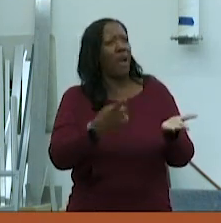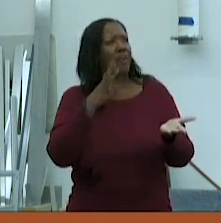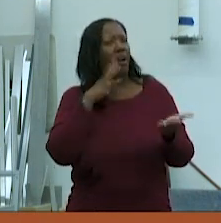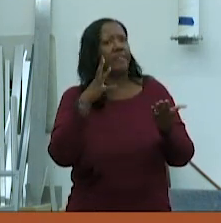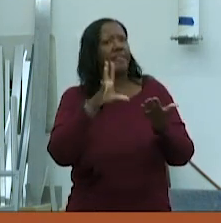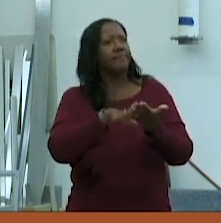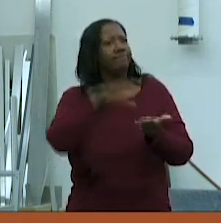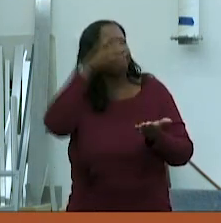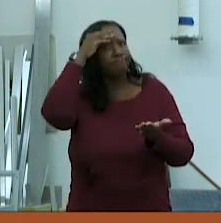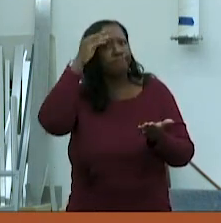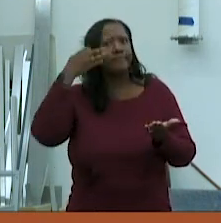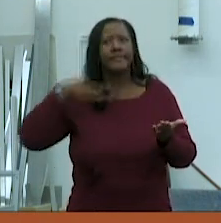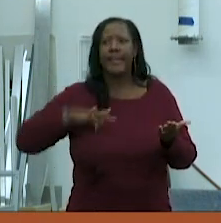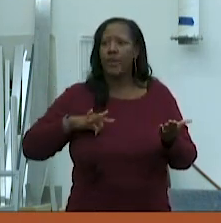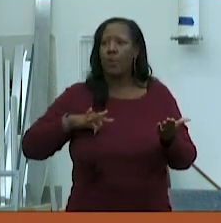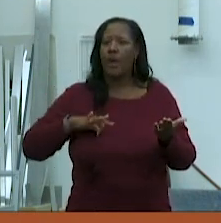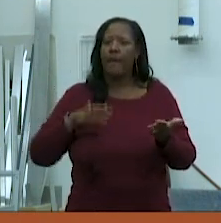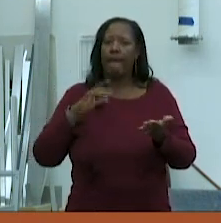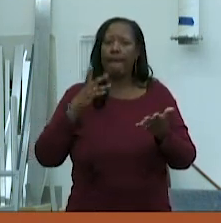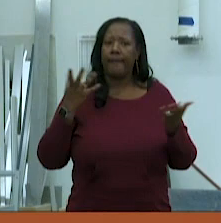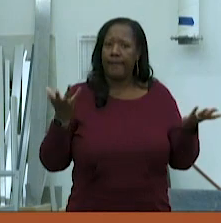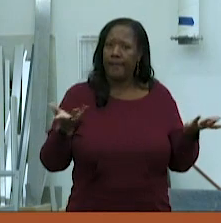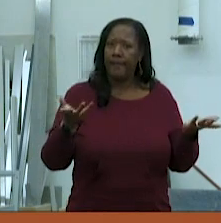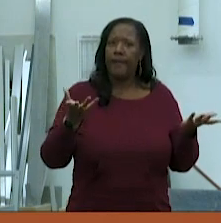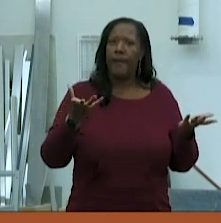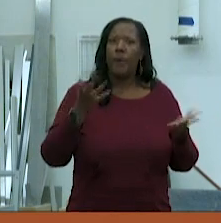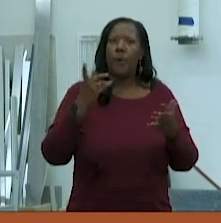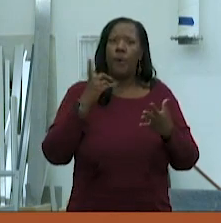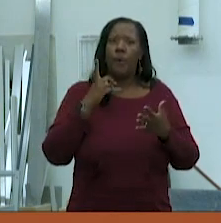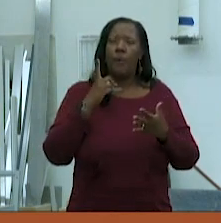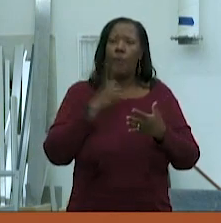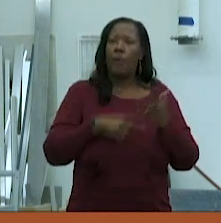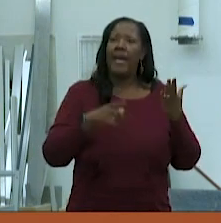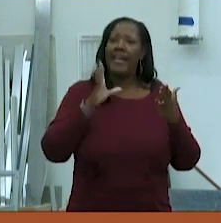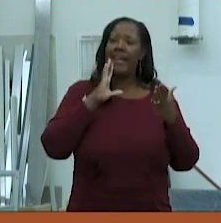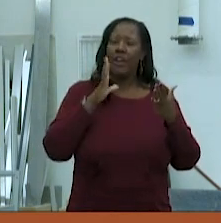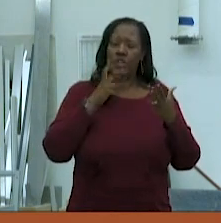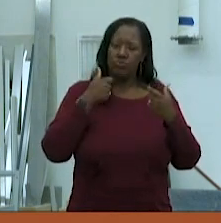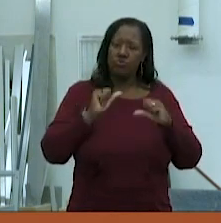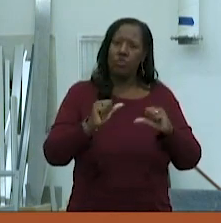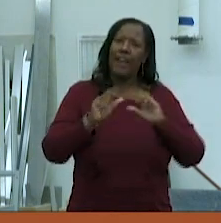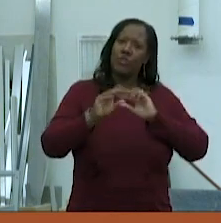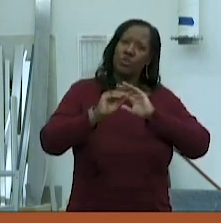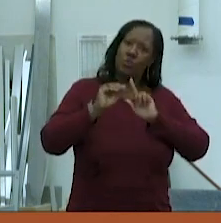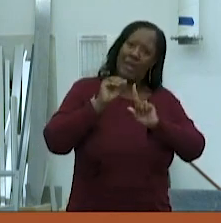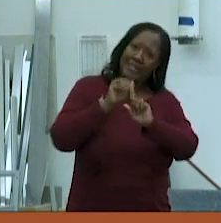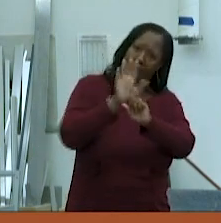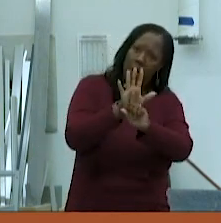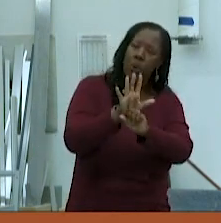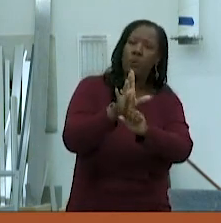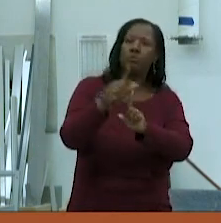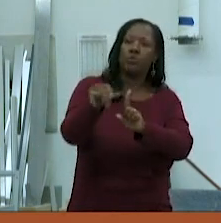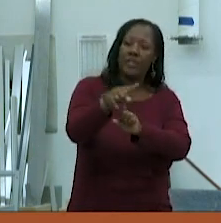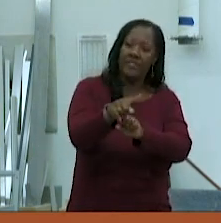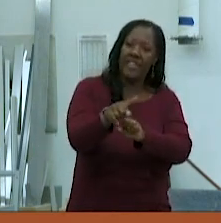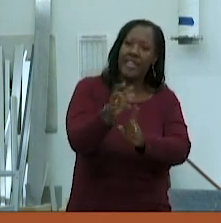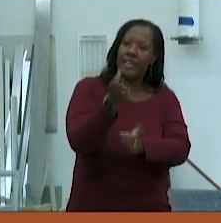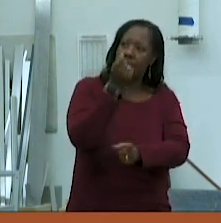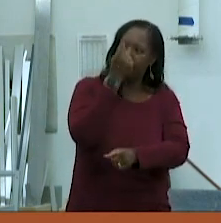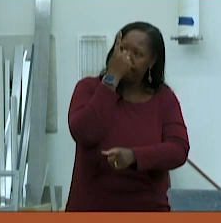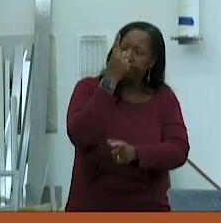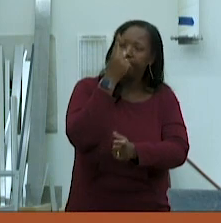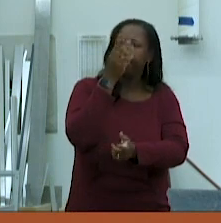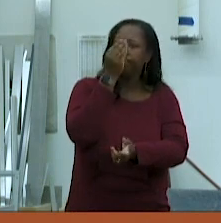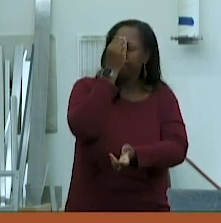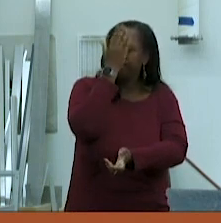movement? Like, what's the point of it? What are you spinning? What is the audience or client supposed to take away, see, and understand? So